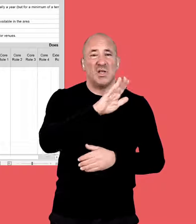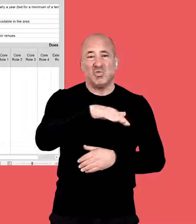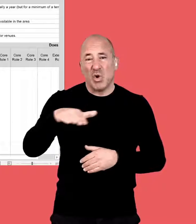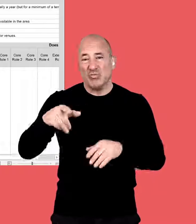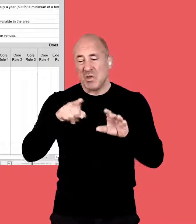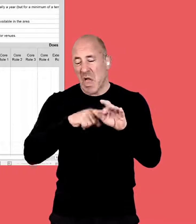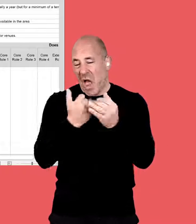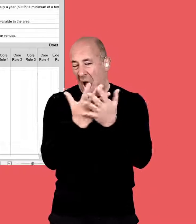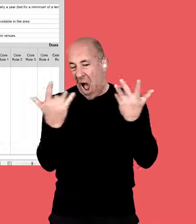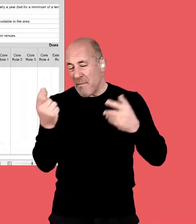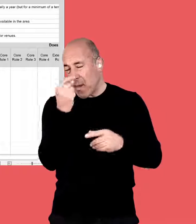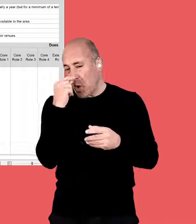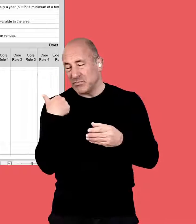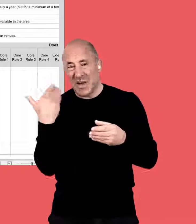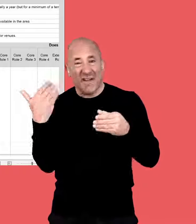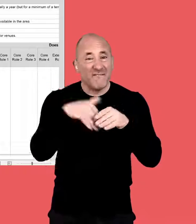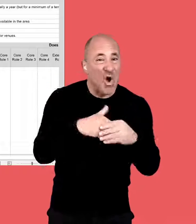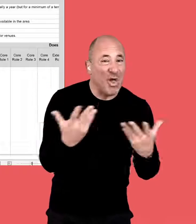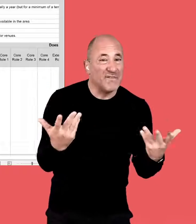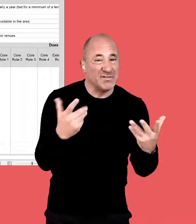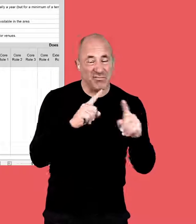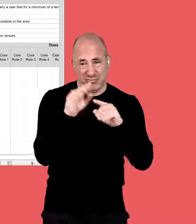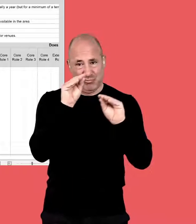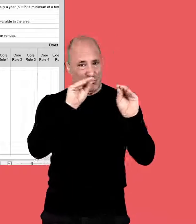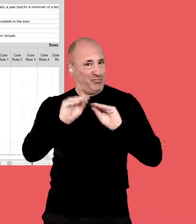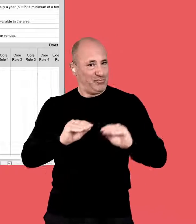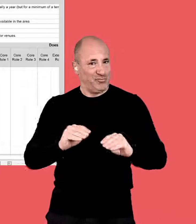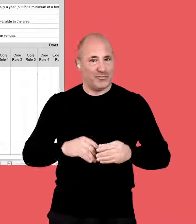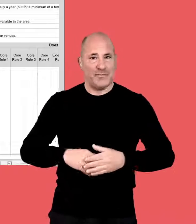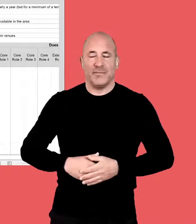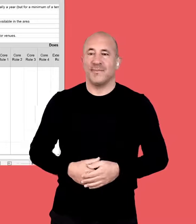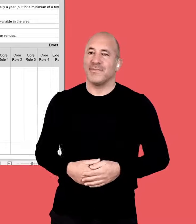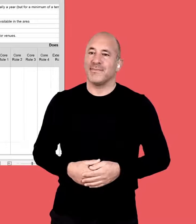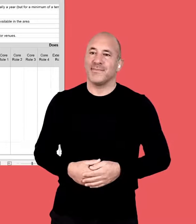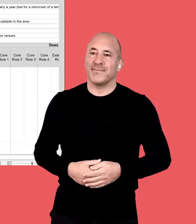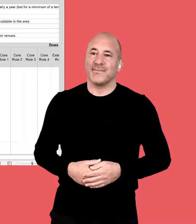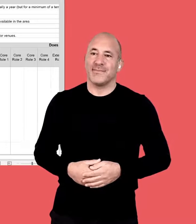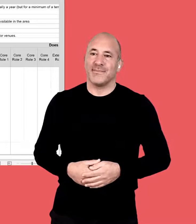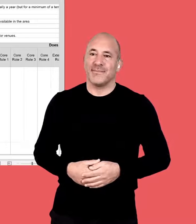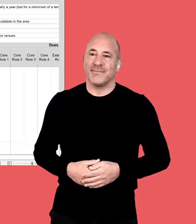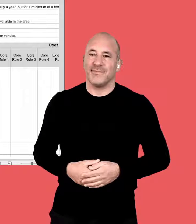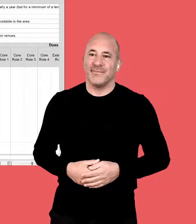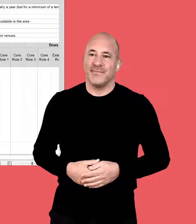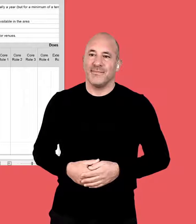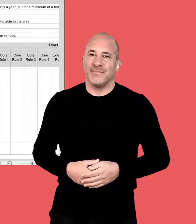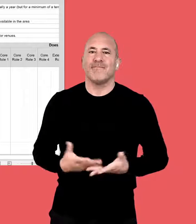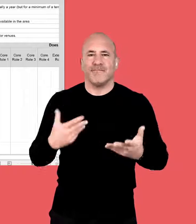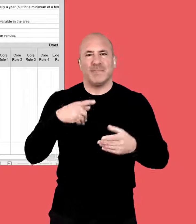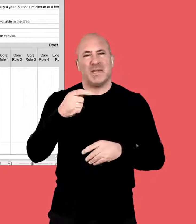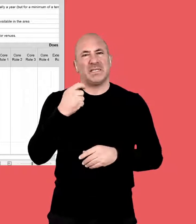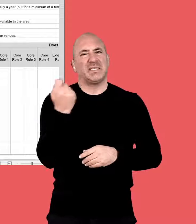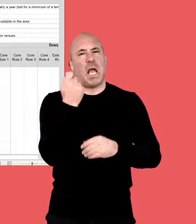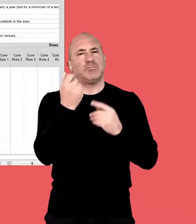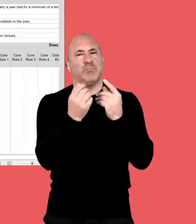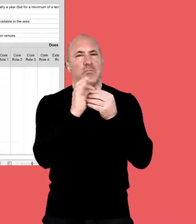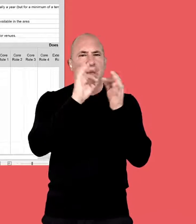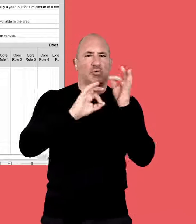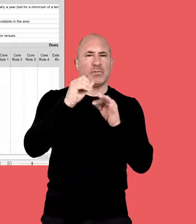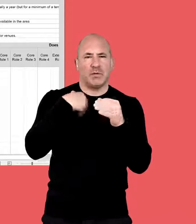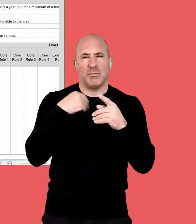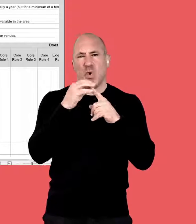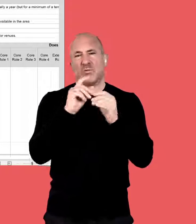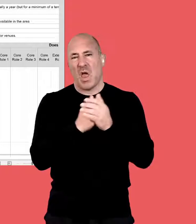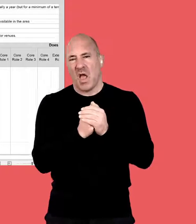might benefit or how many children and young people might be involved. A proposed success measure might